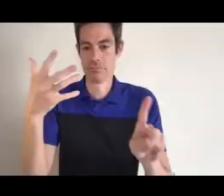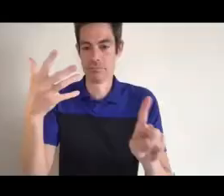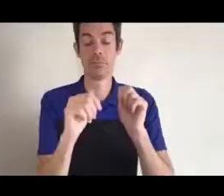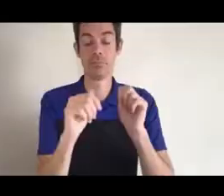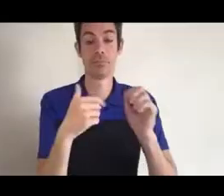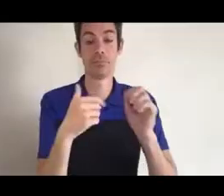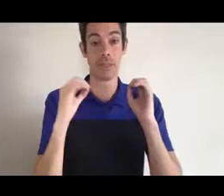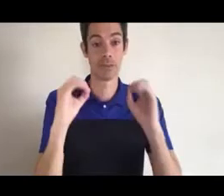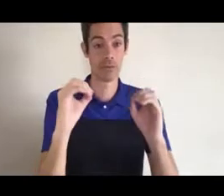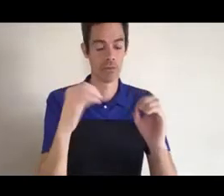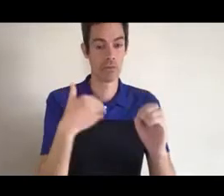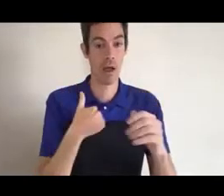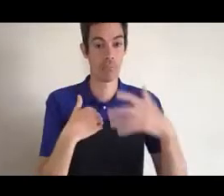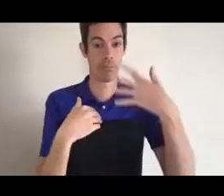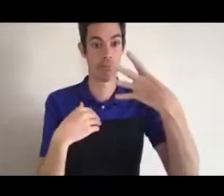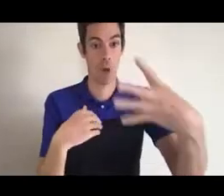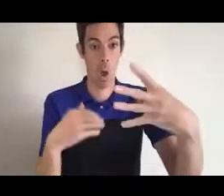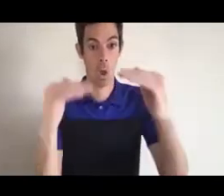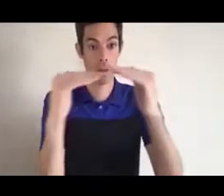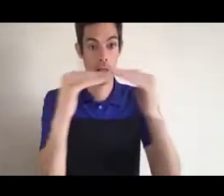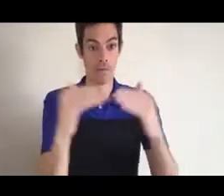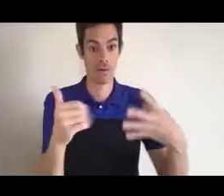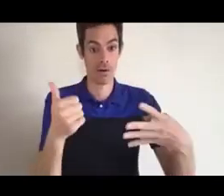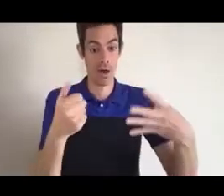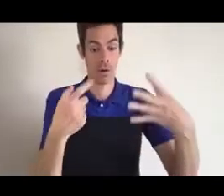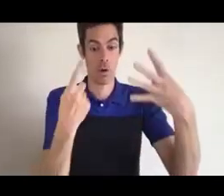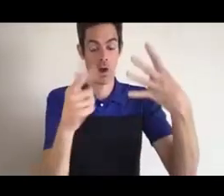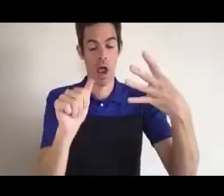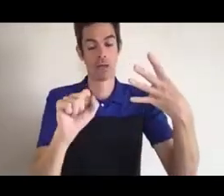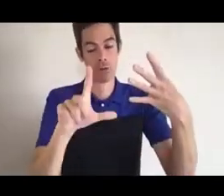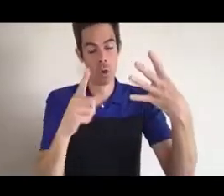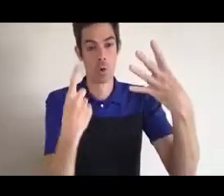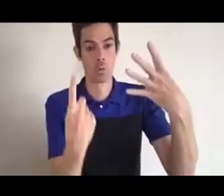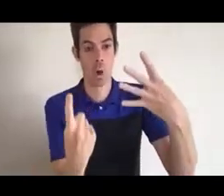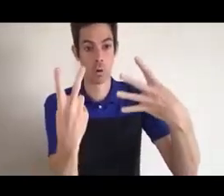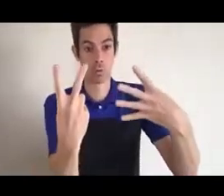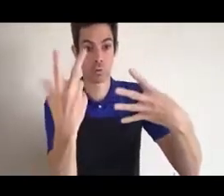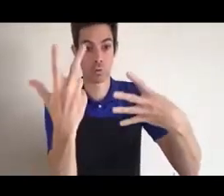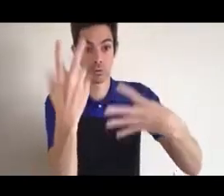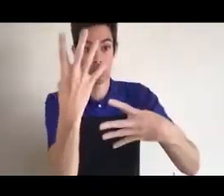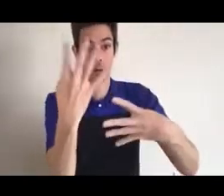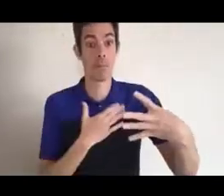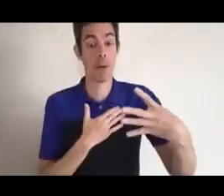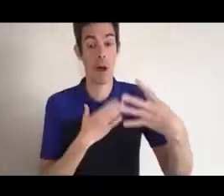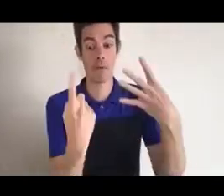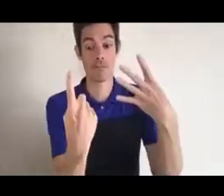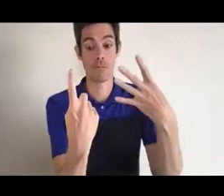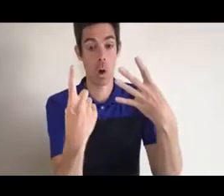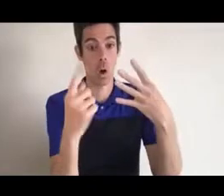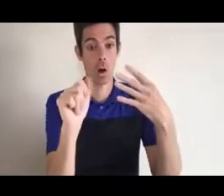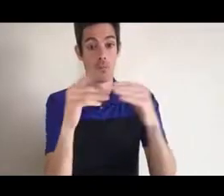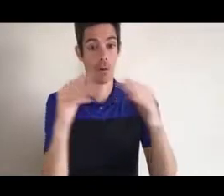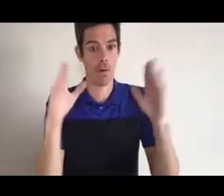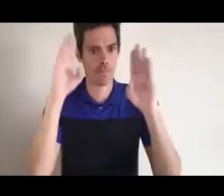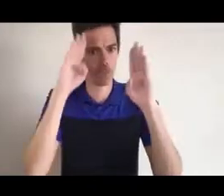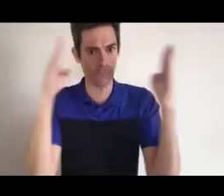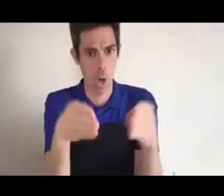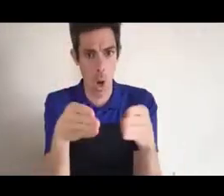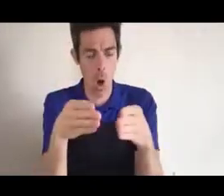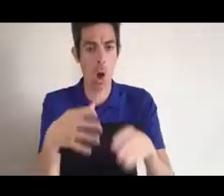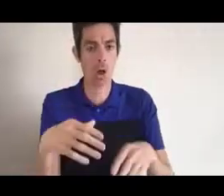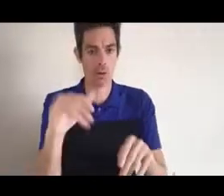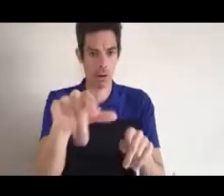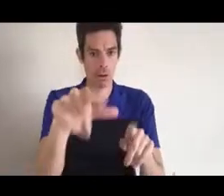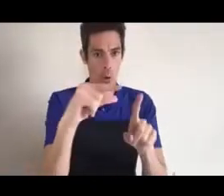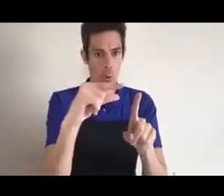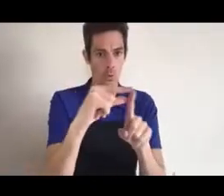So just to expand on that a little bit, I teach 4 levels, ASL 1, 2, 3, and 4. And my